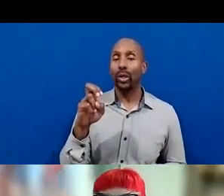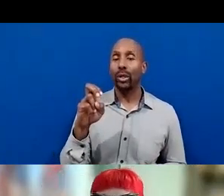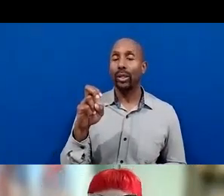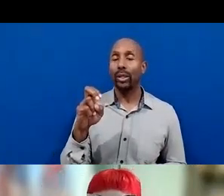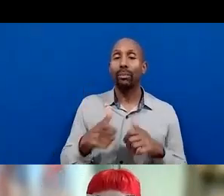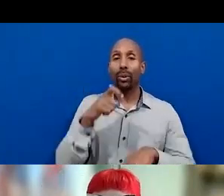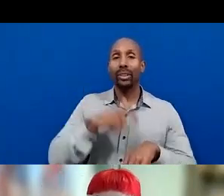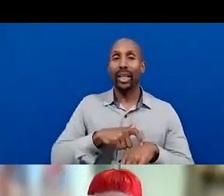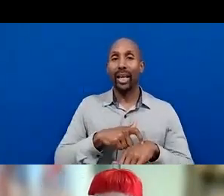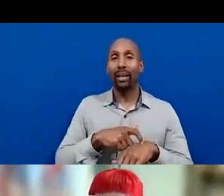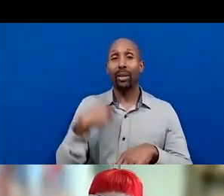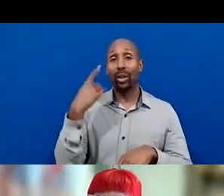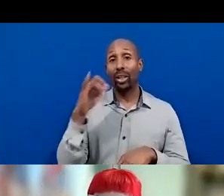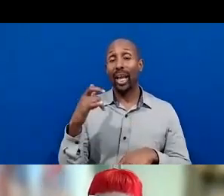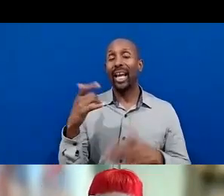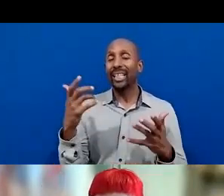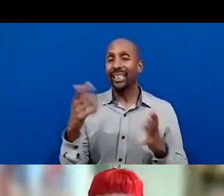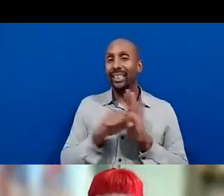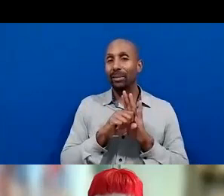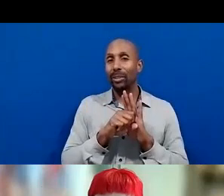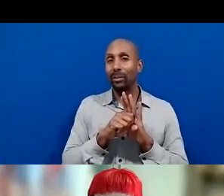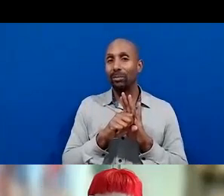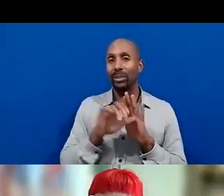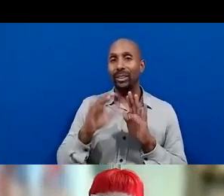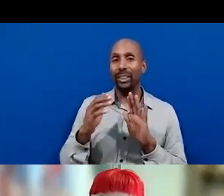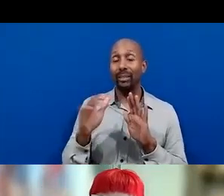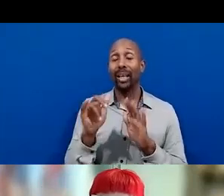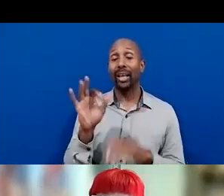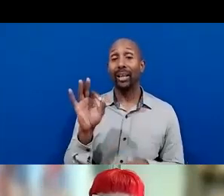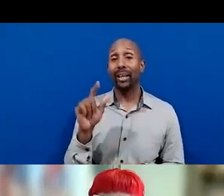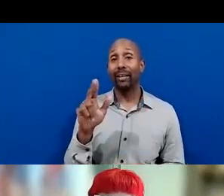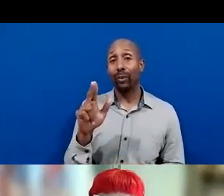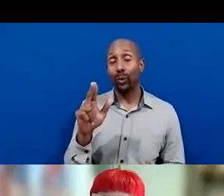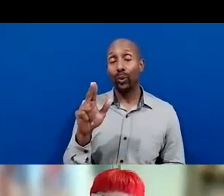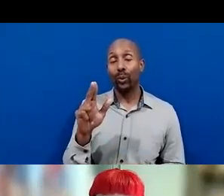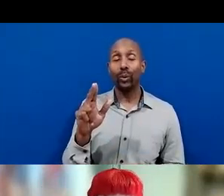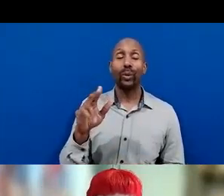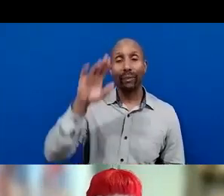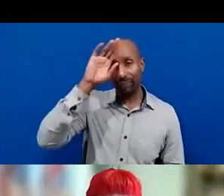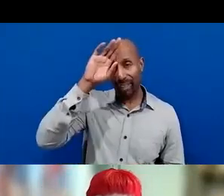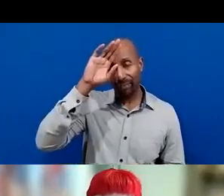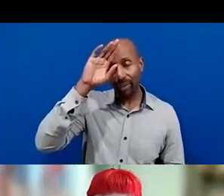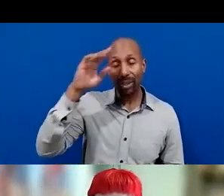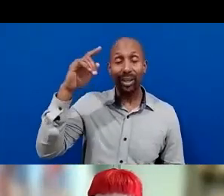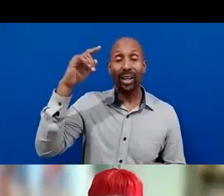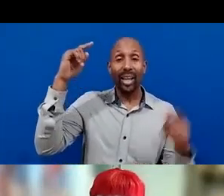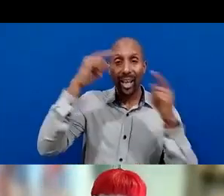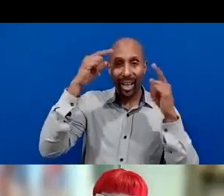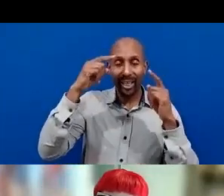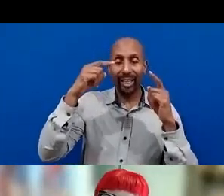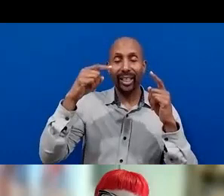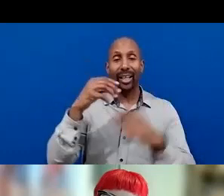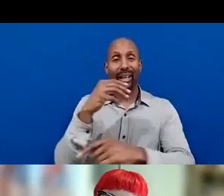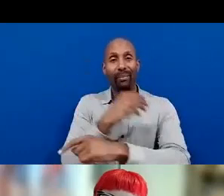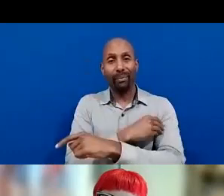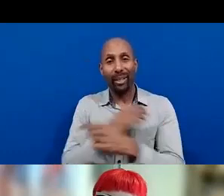with symptoms that are similar to a flu, including fever, headache, muscle aches, chills,